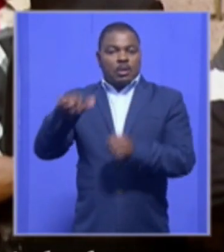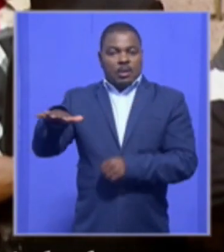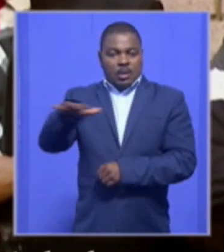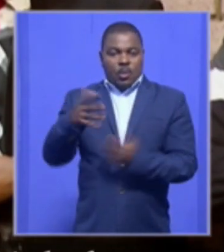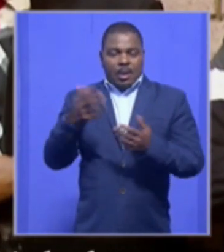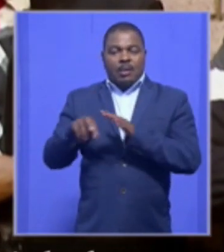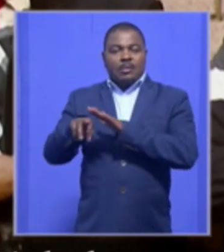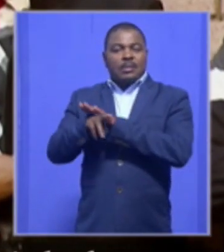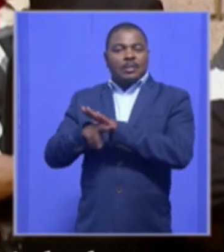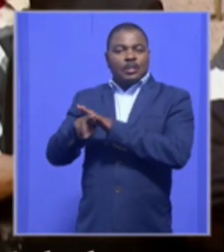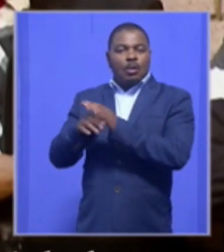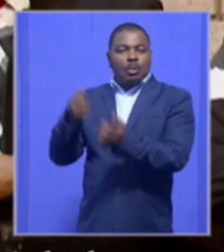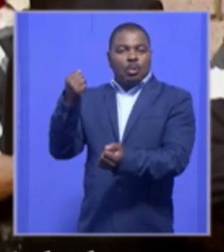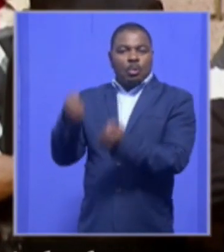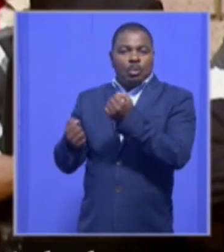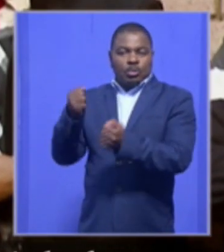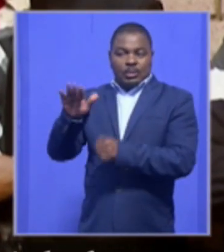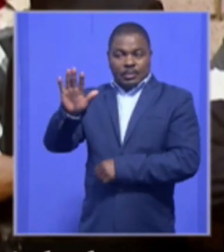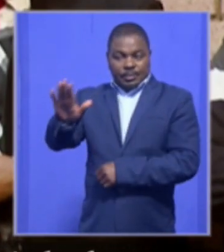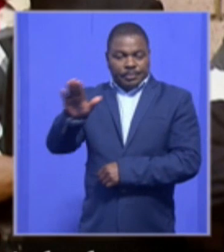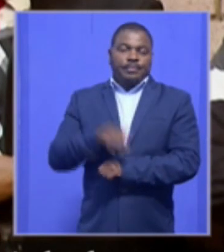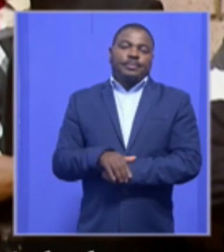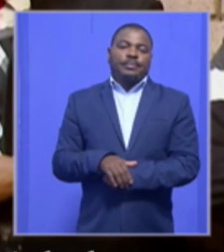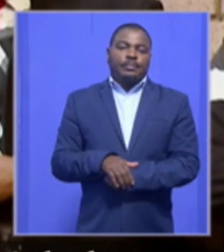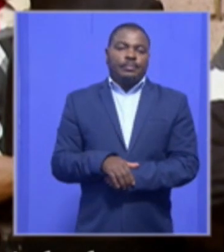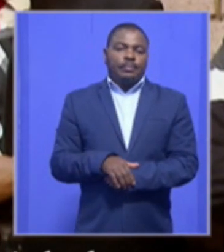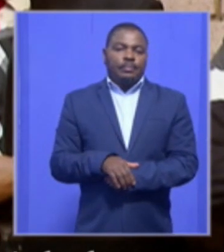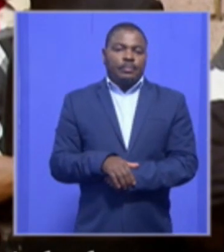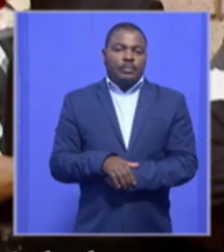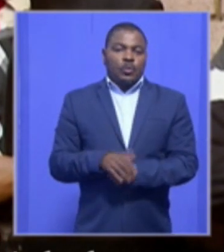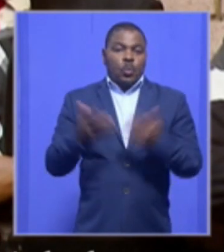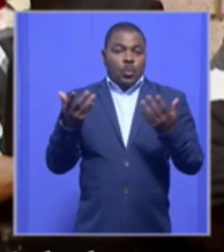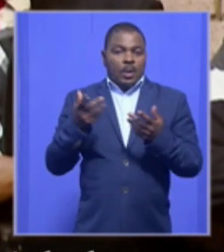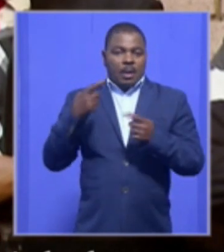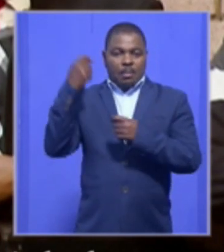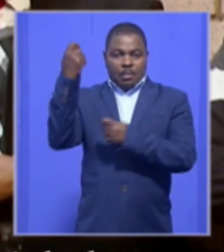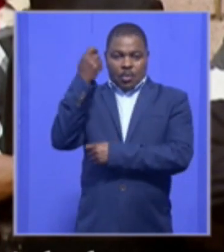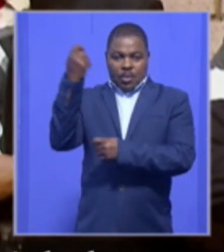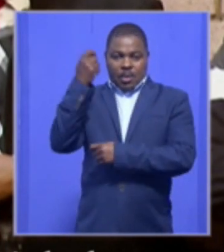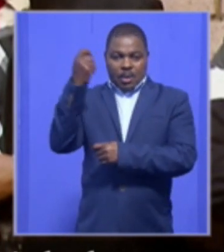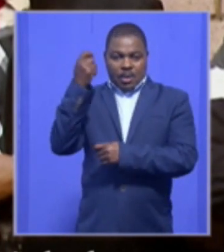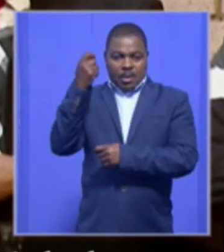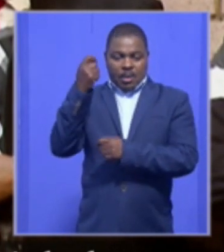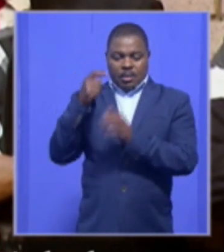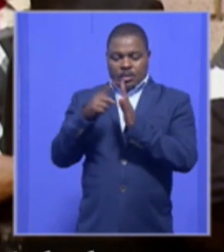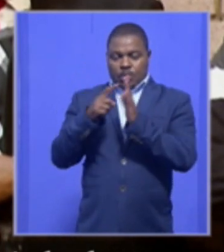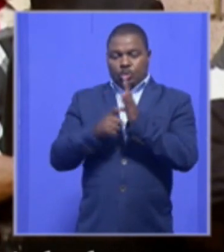Regional Court A at Polokwane on 2 October